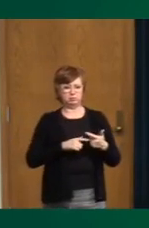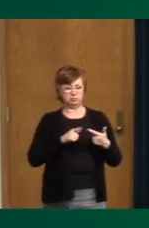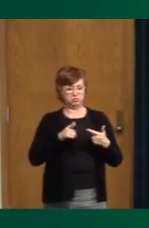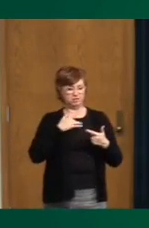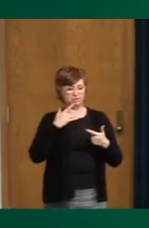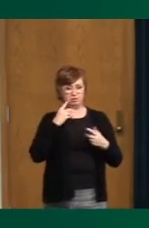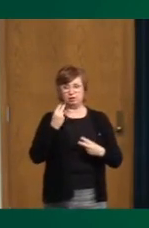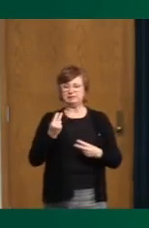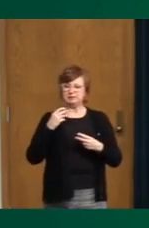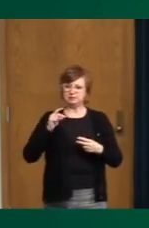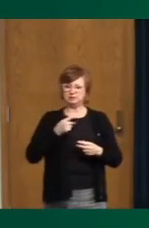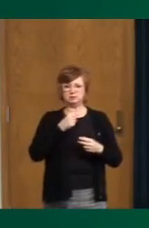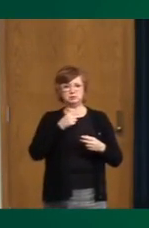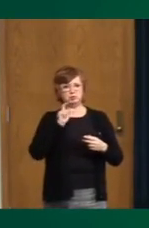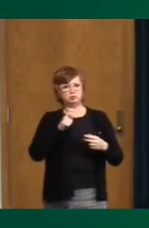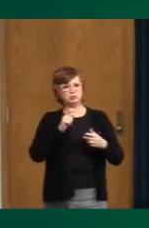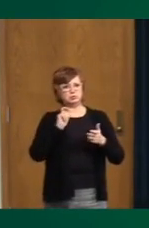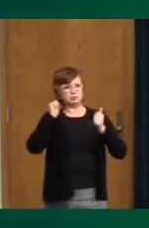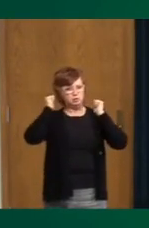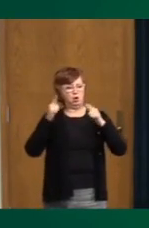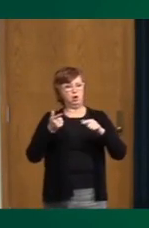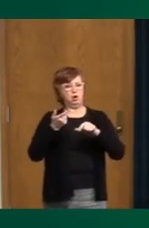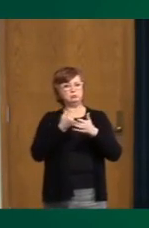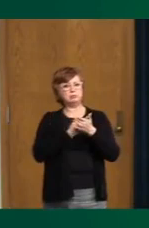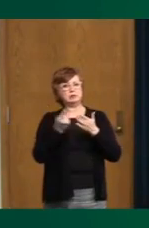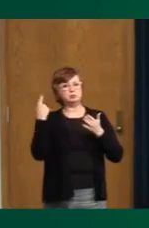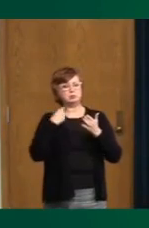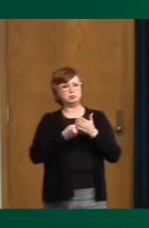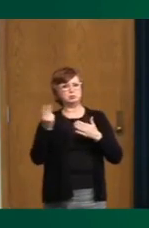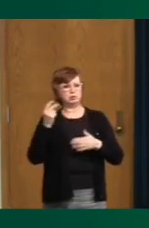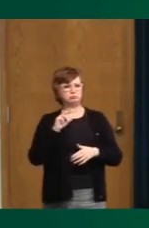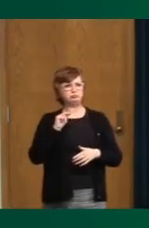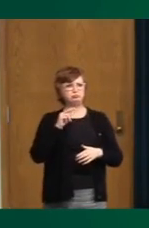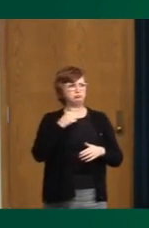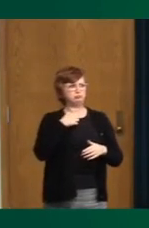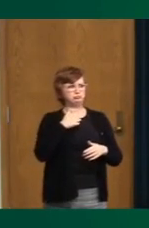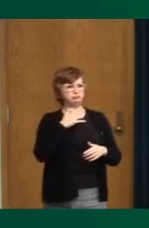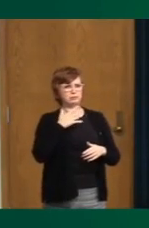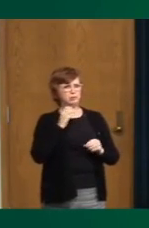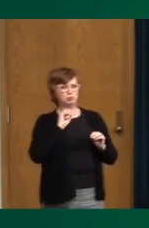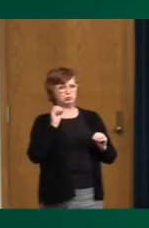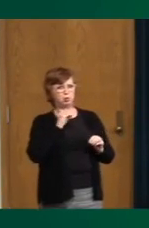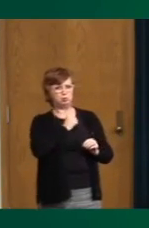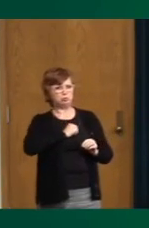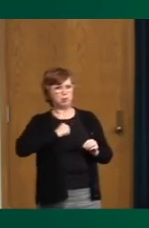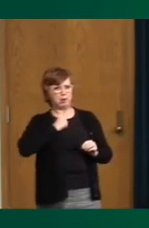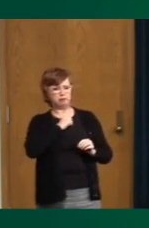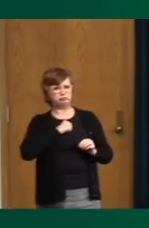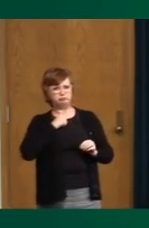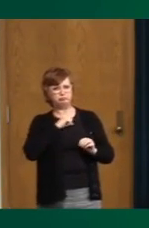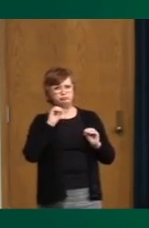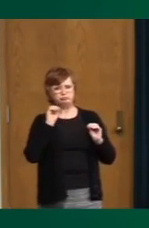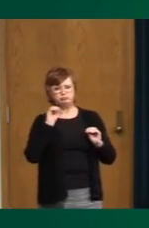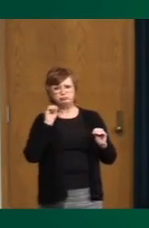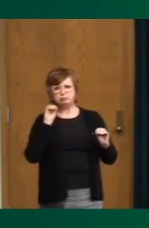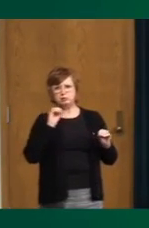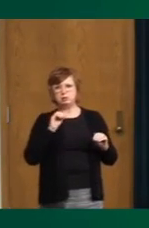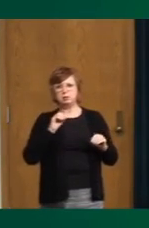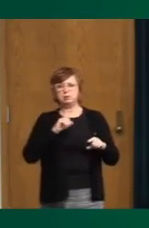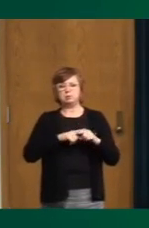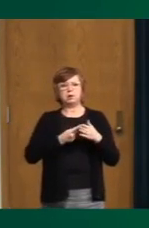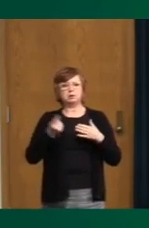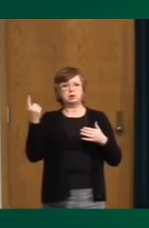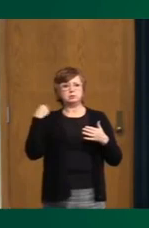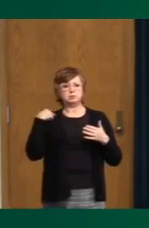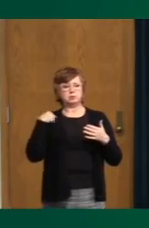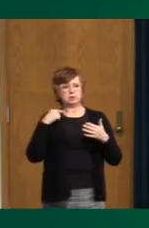one of the strongest mandatory masking policies in Western Canada, and it was a policy that covered 65% of the